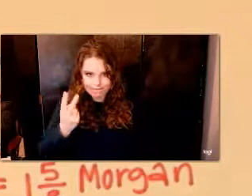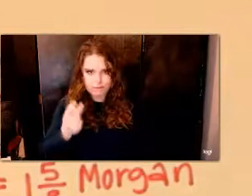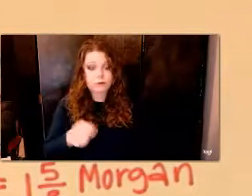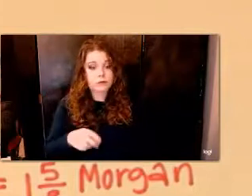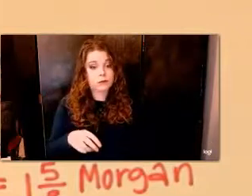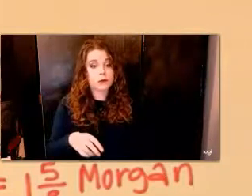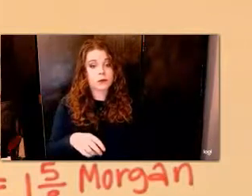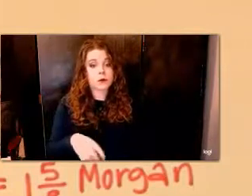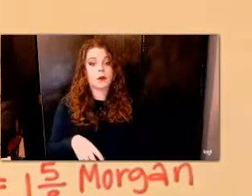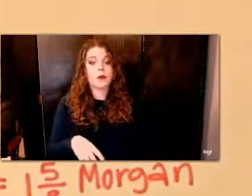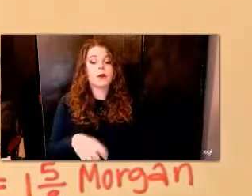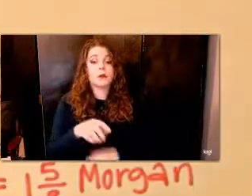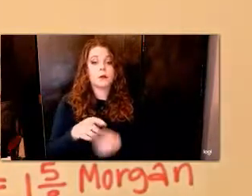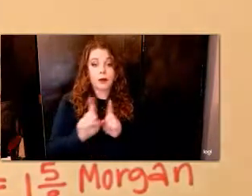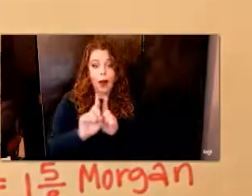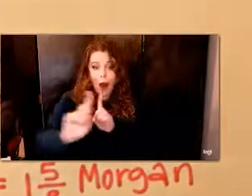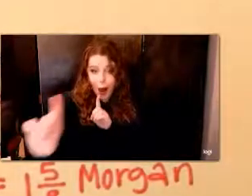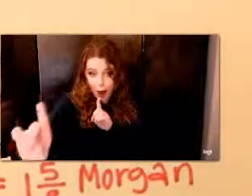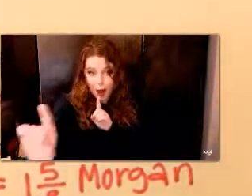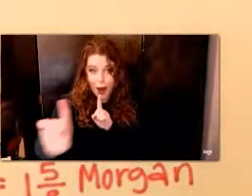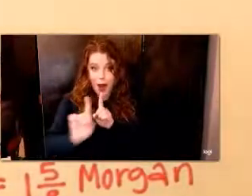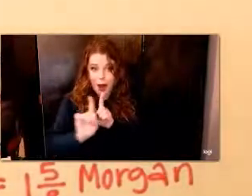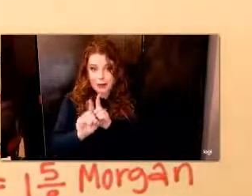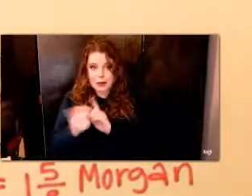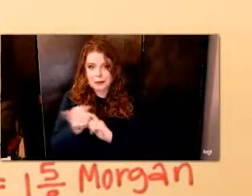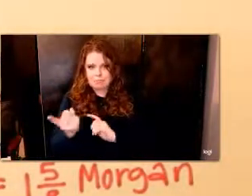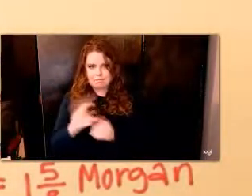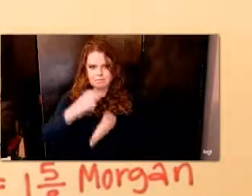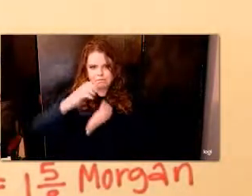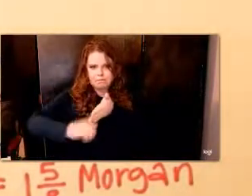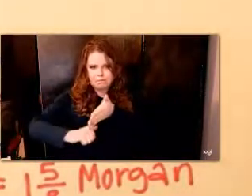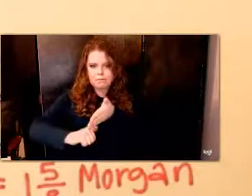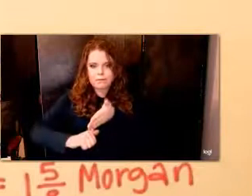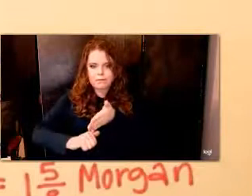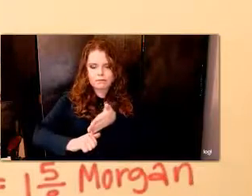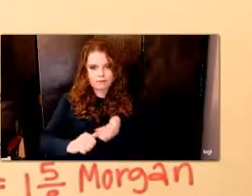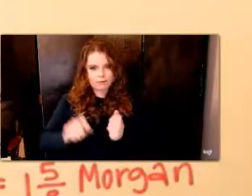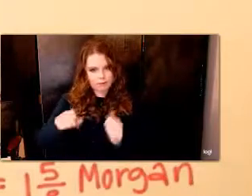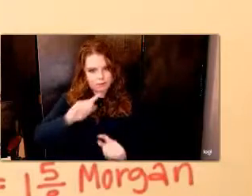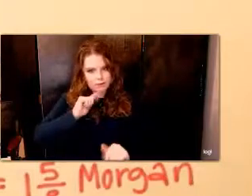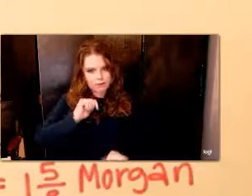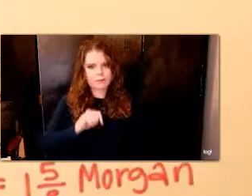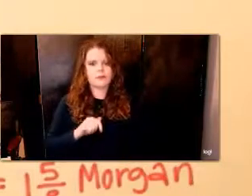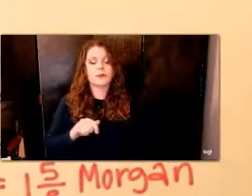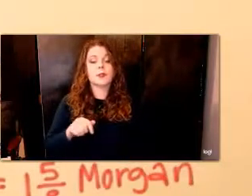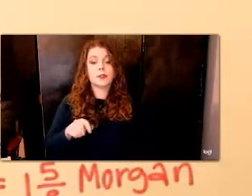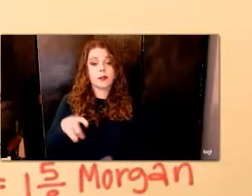difference in miles between the longest and shortest distance, I would need to answer and say the